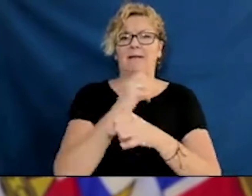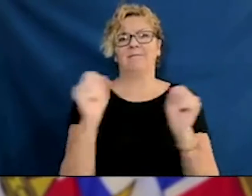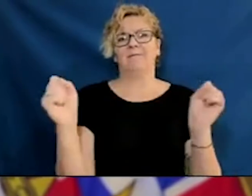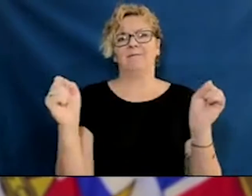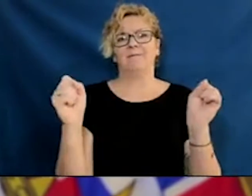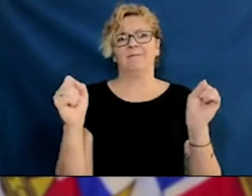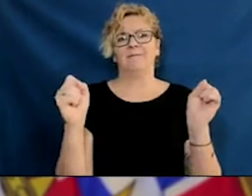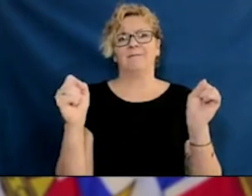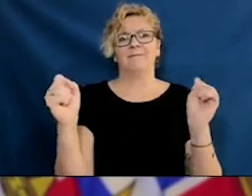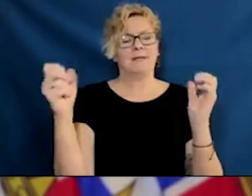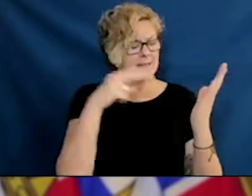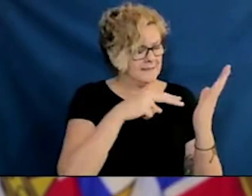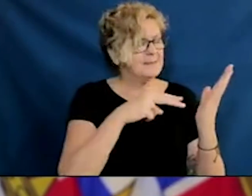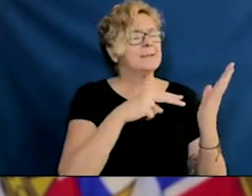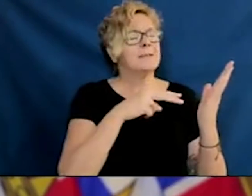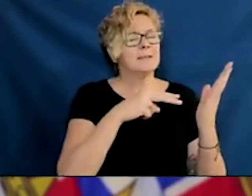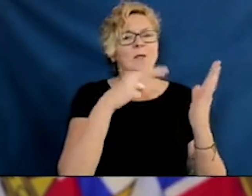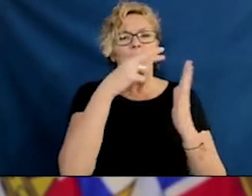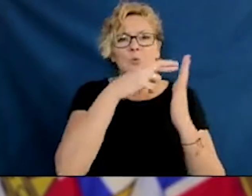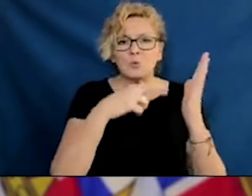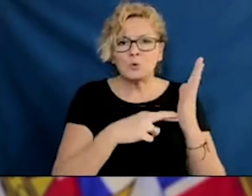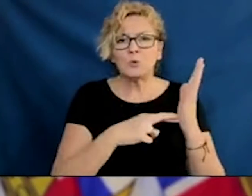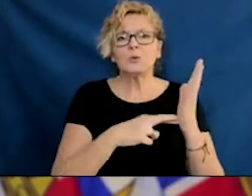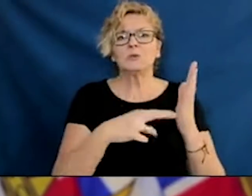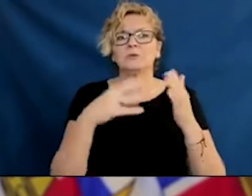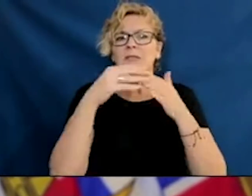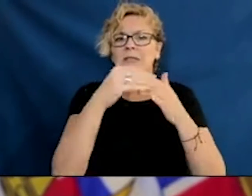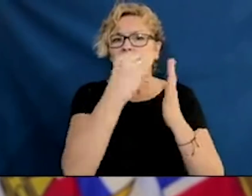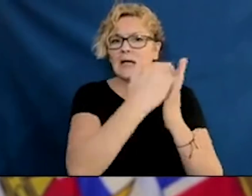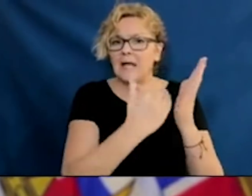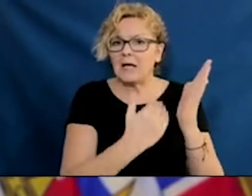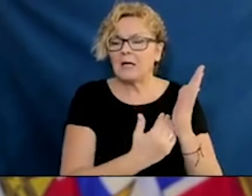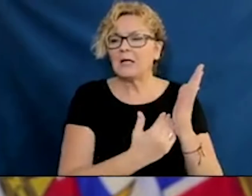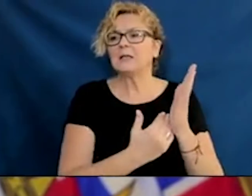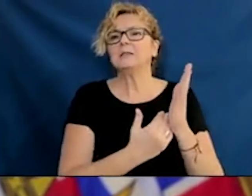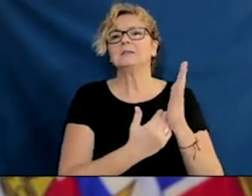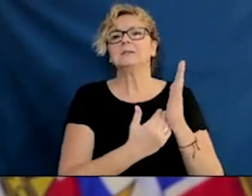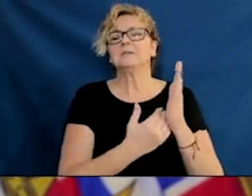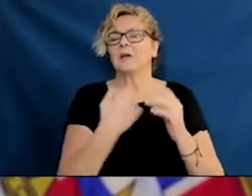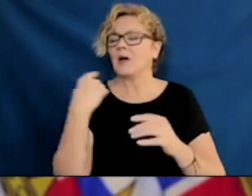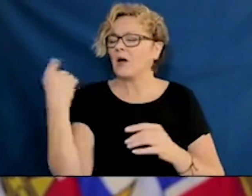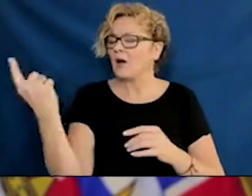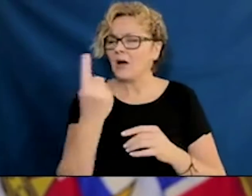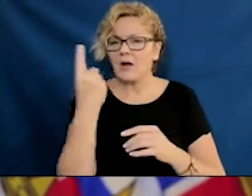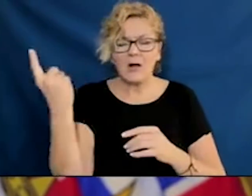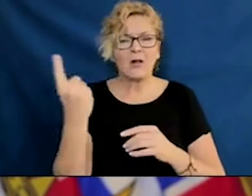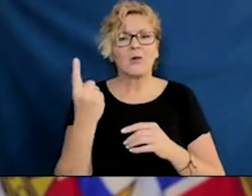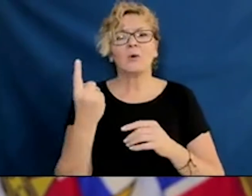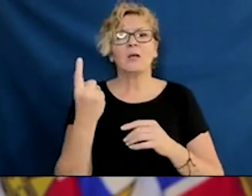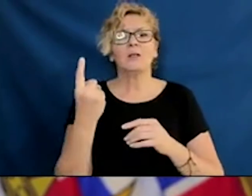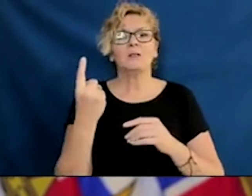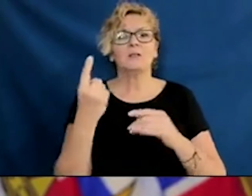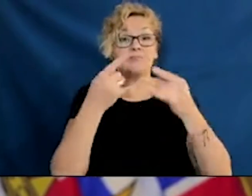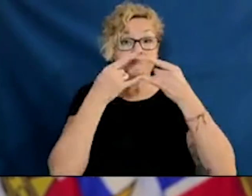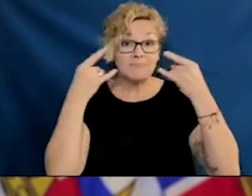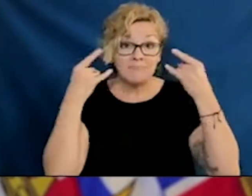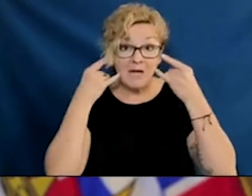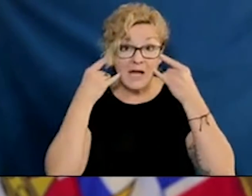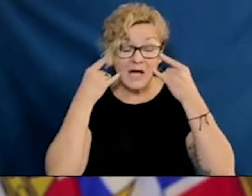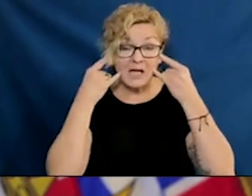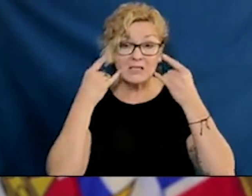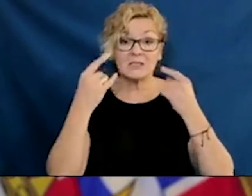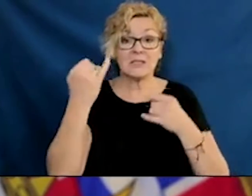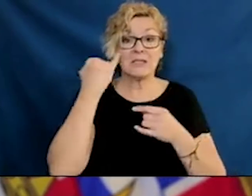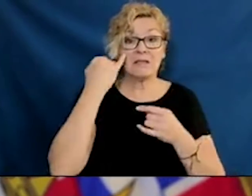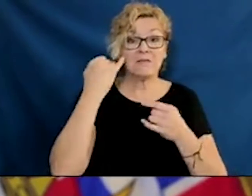we're in those indoor public spaces, to stay away from others if we're not feeling well, and to not have those